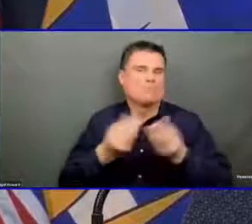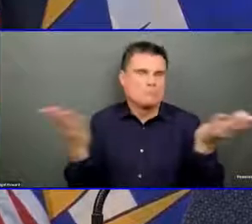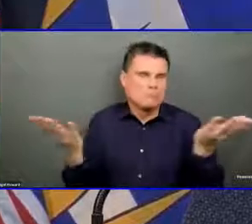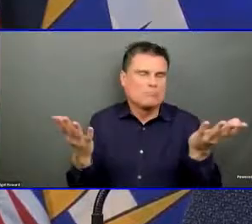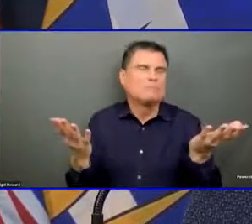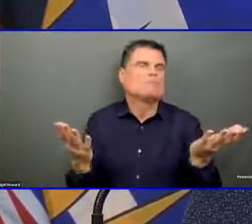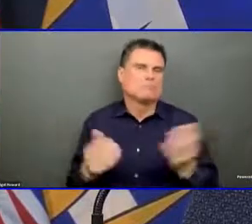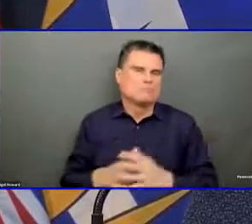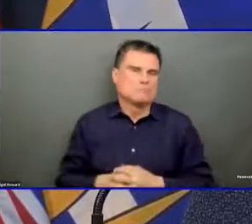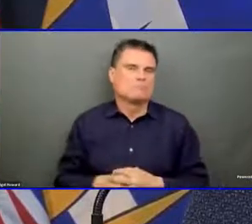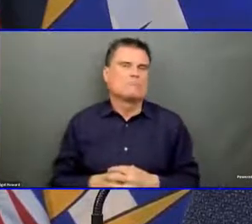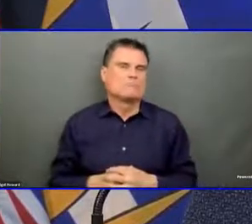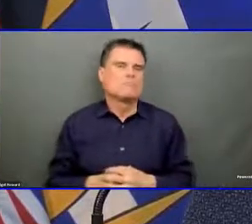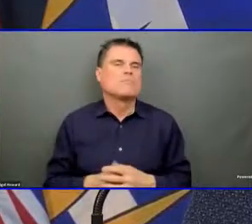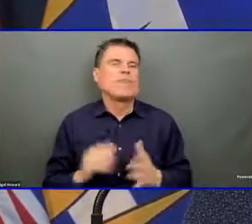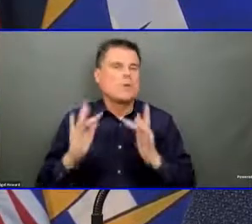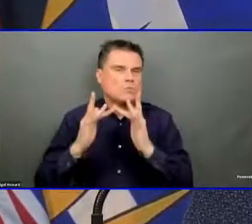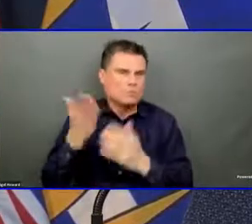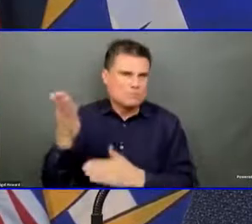province-wide restrictions, visit